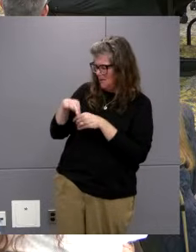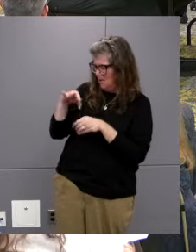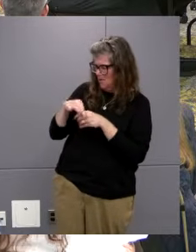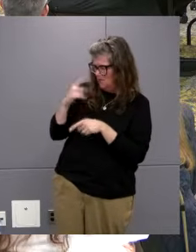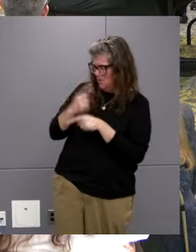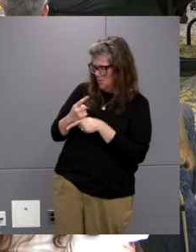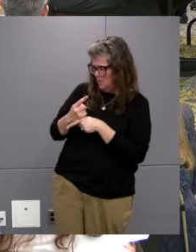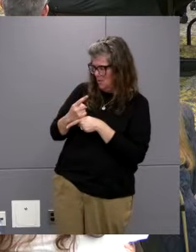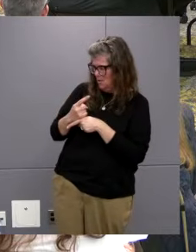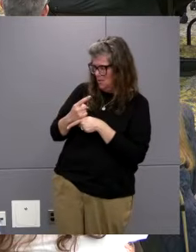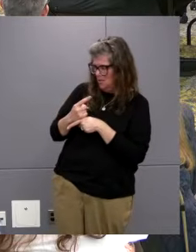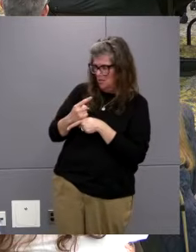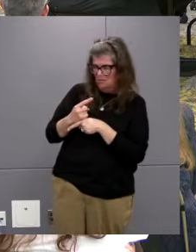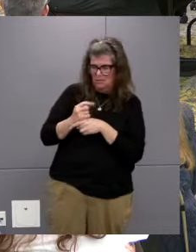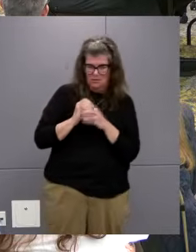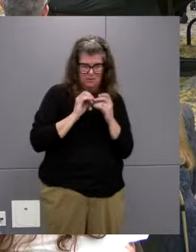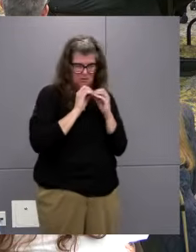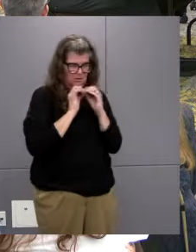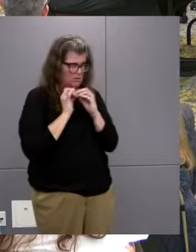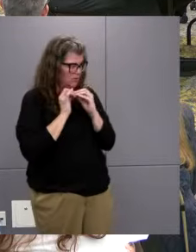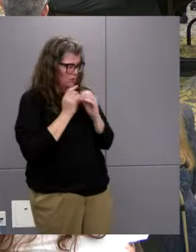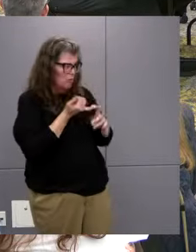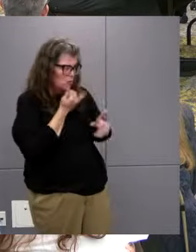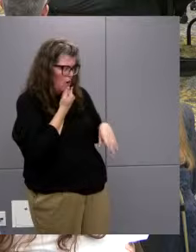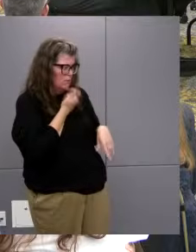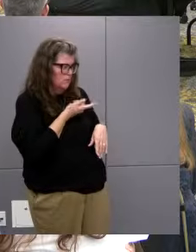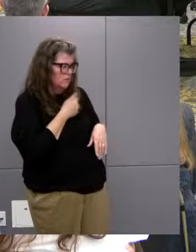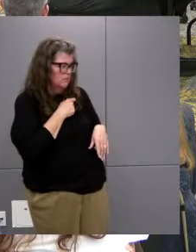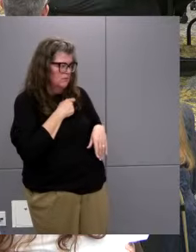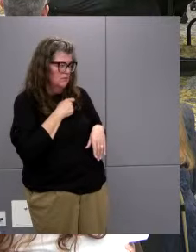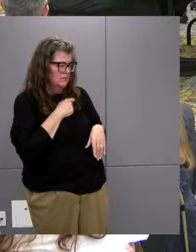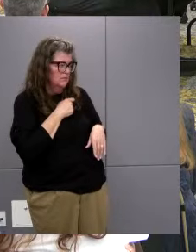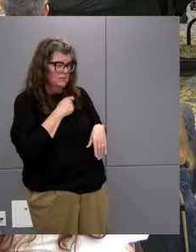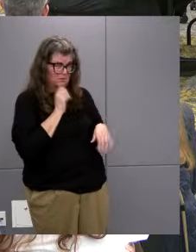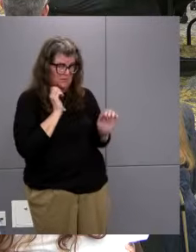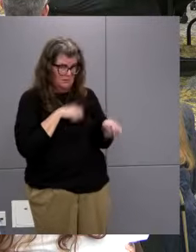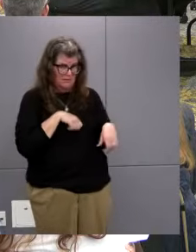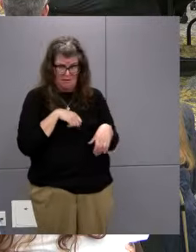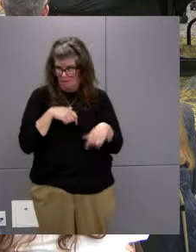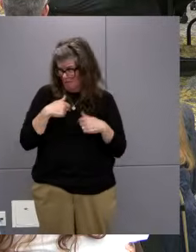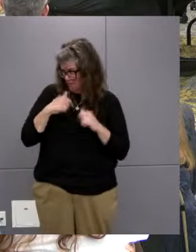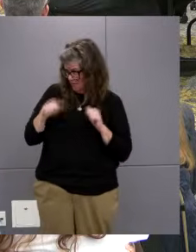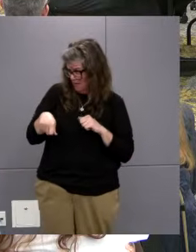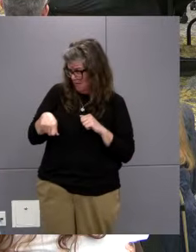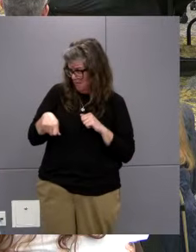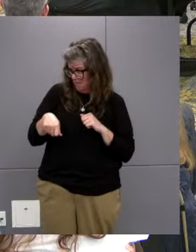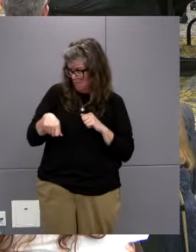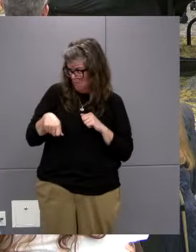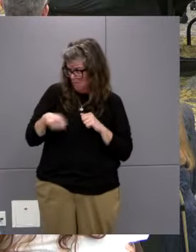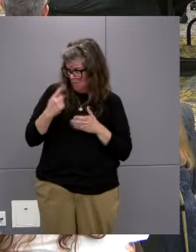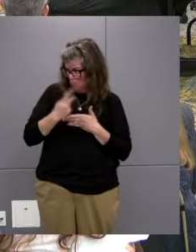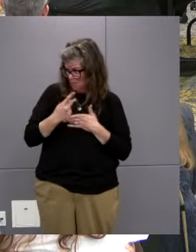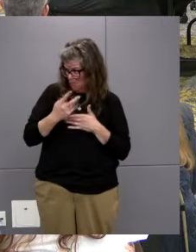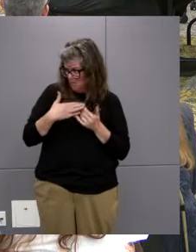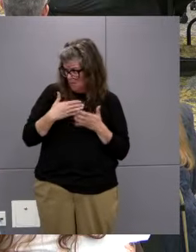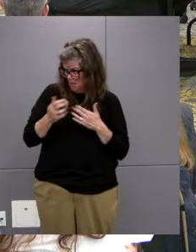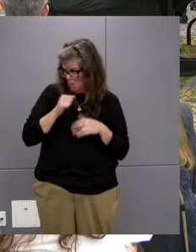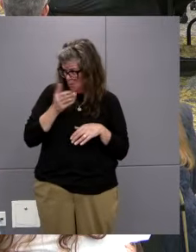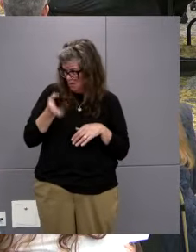cannot vote on. No, that's not correct. That's not correct? I can vote to approve them even though I wasn't there.